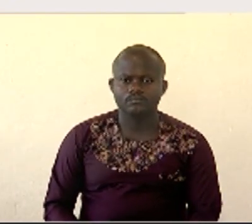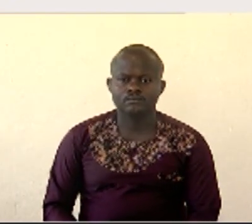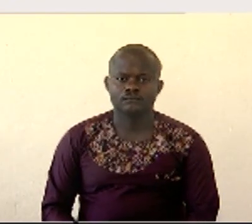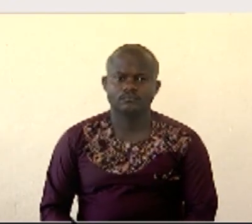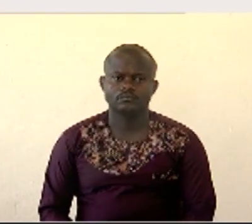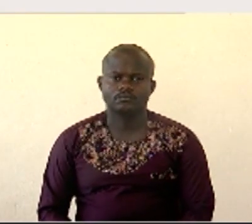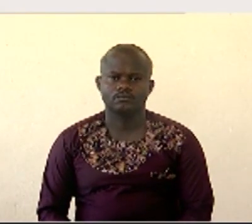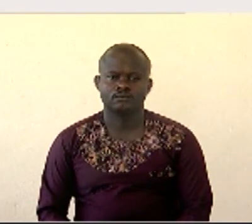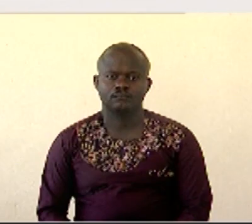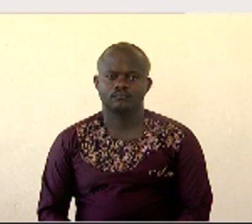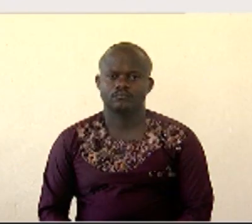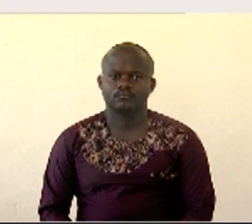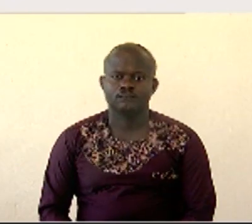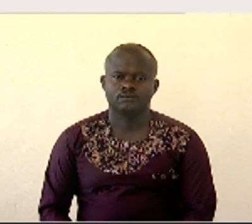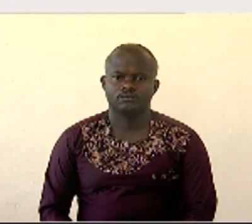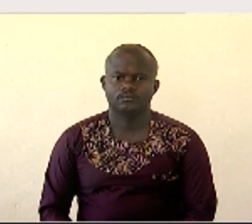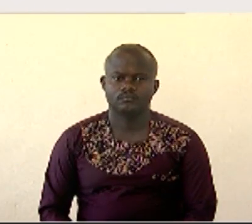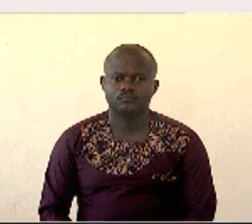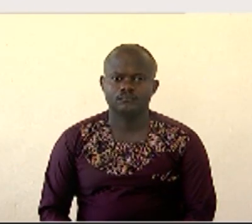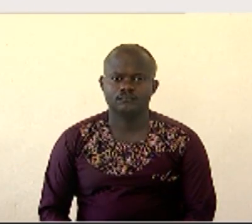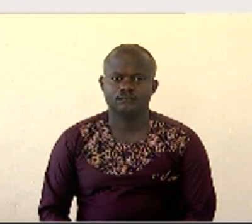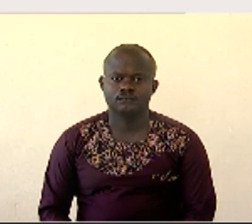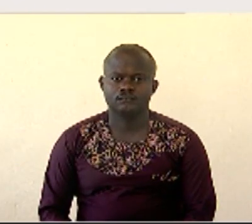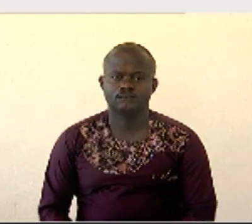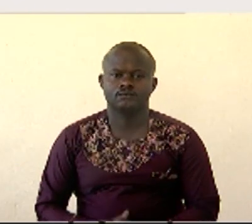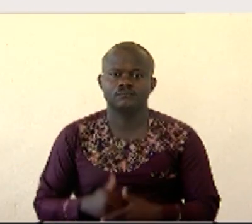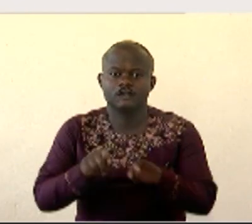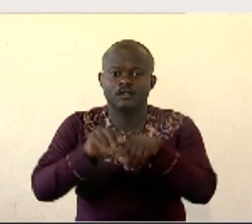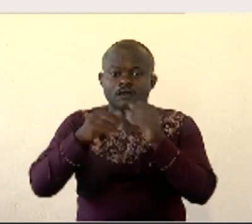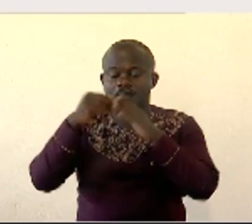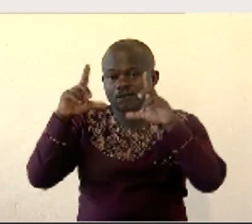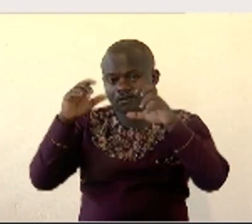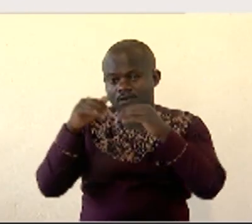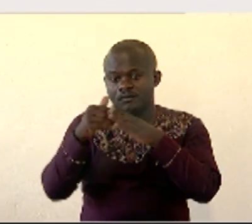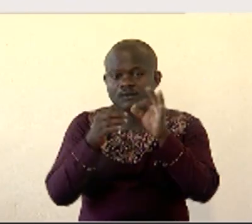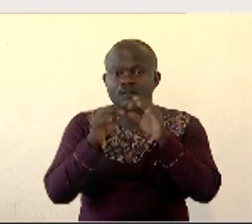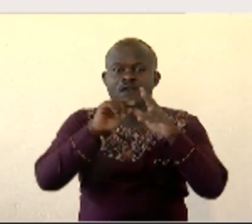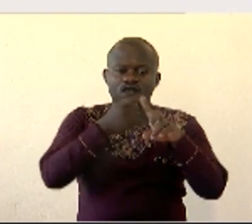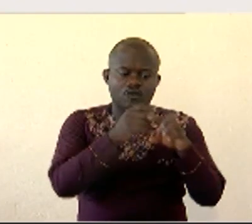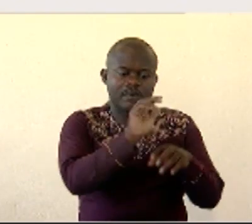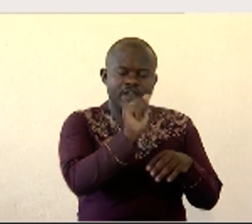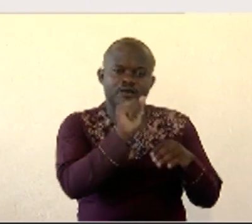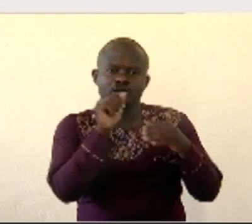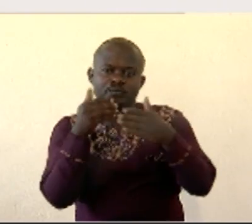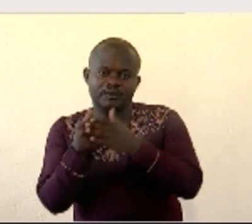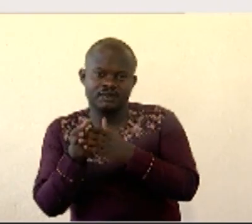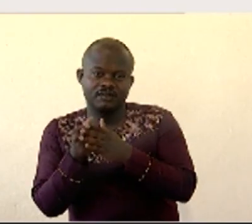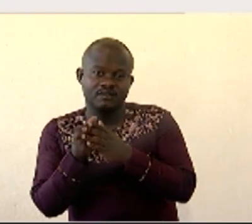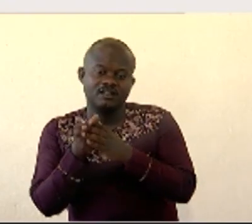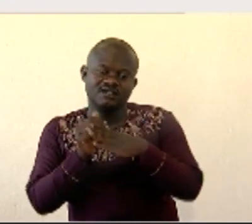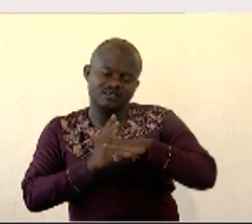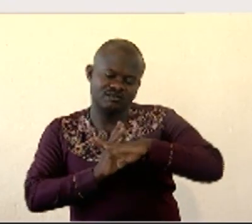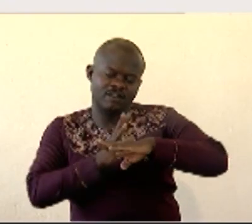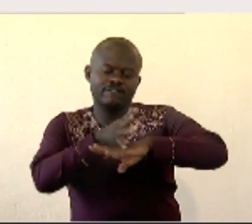on our graph, a graph presentation. Automatically, from A to B, the light is affecting the rate